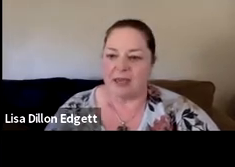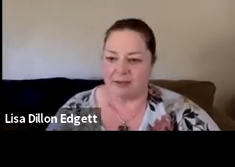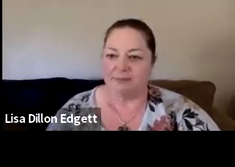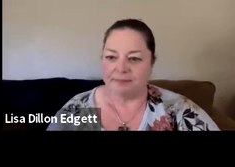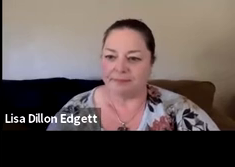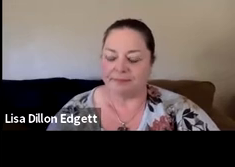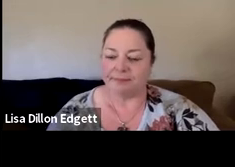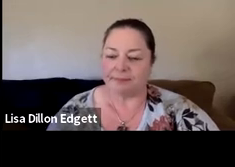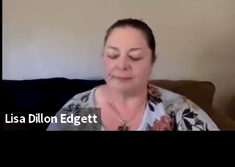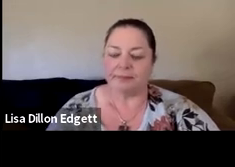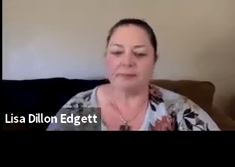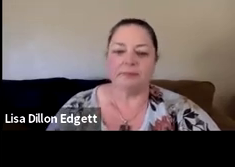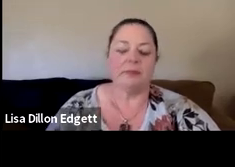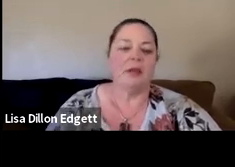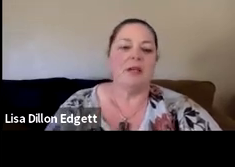that week.